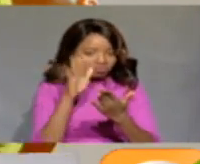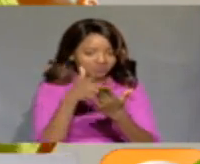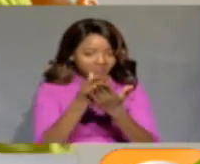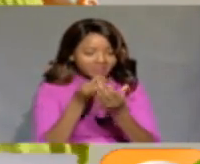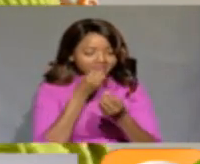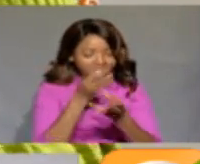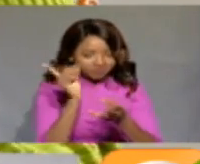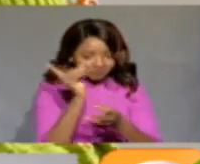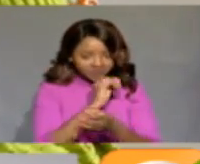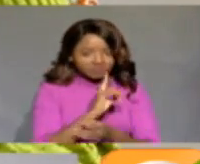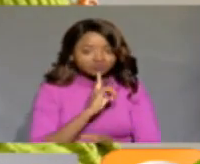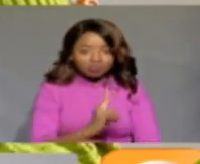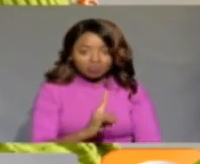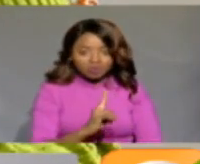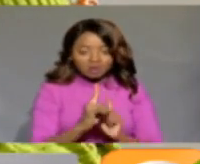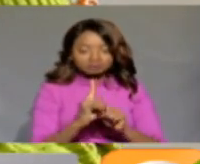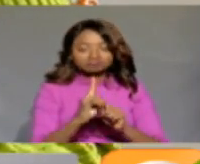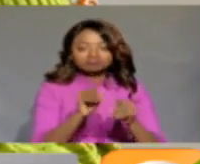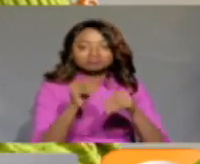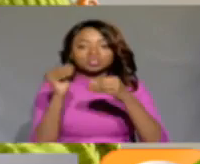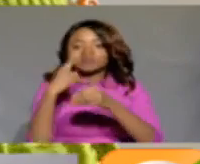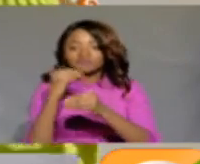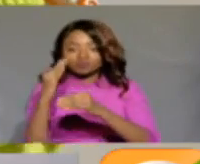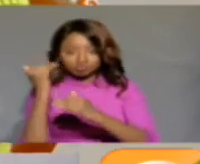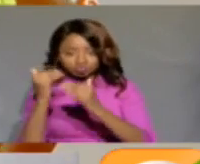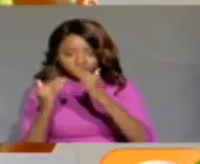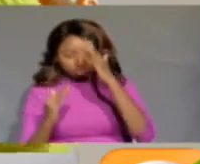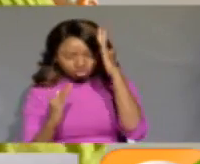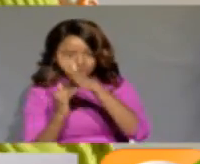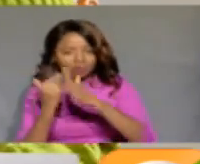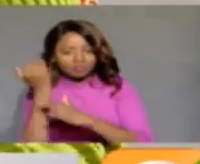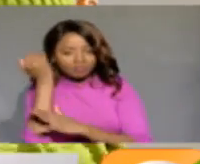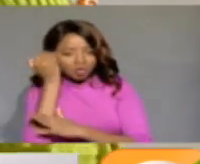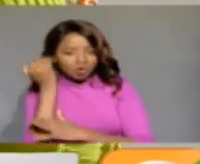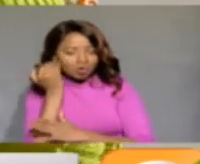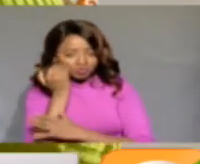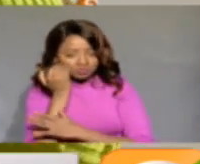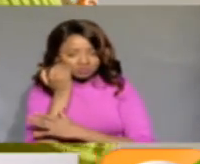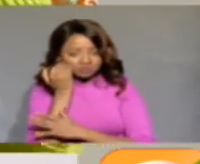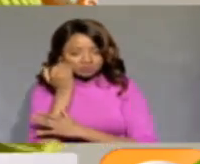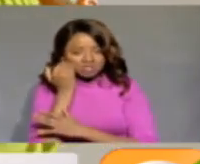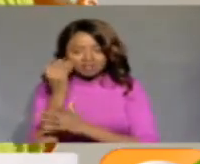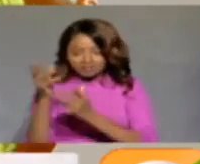The Supreme Court took the case. They looked at it and gave some orders,